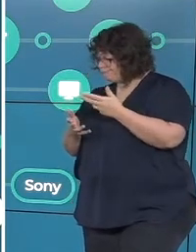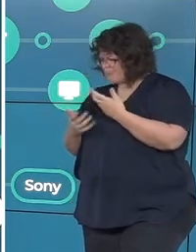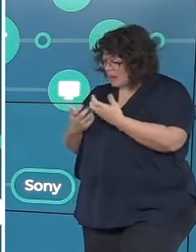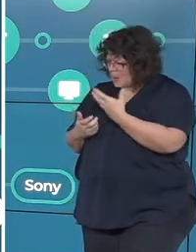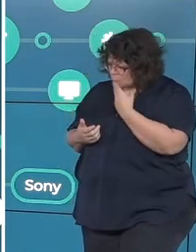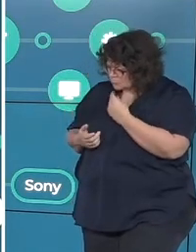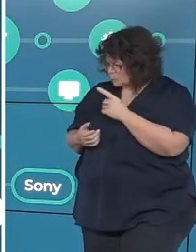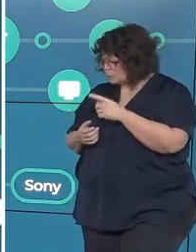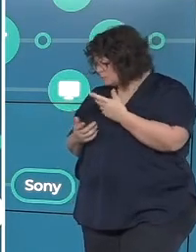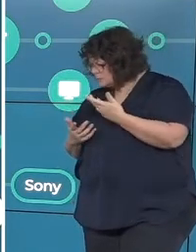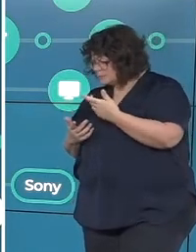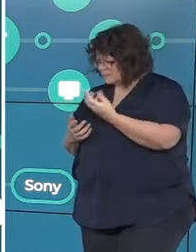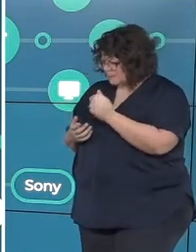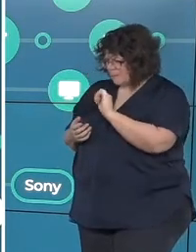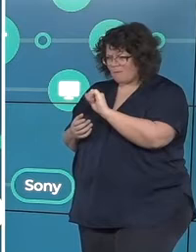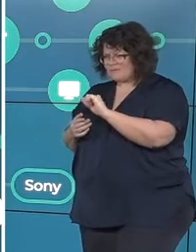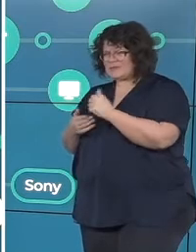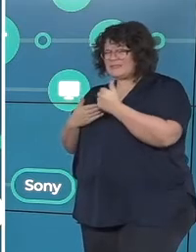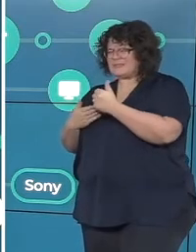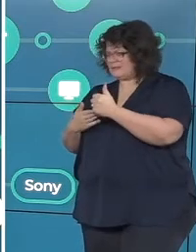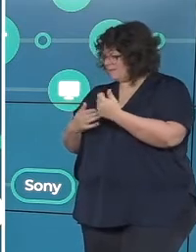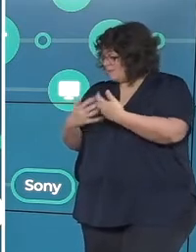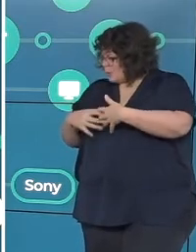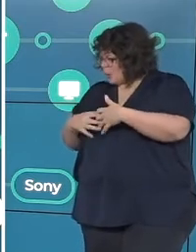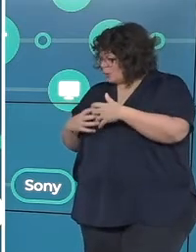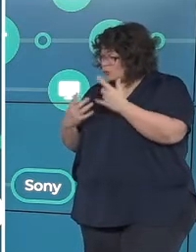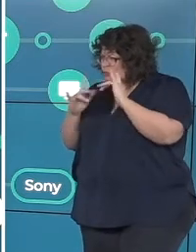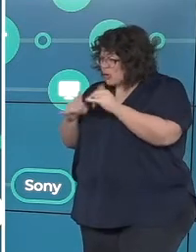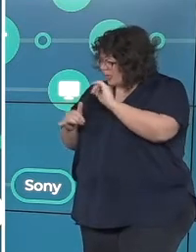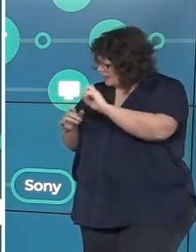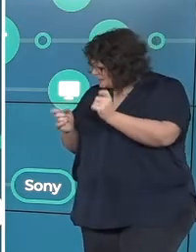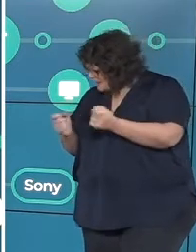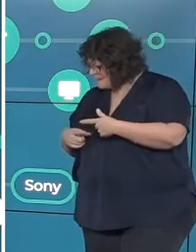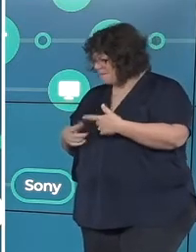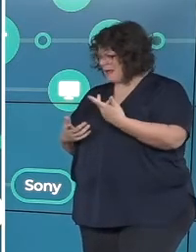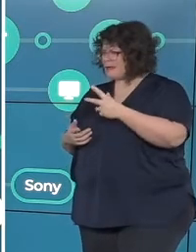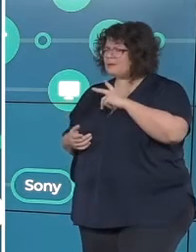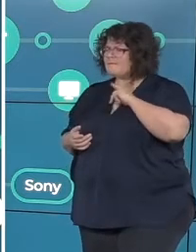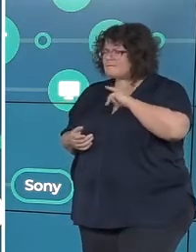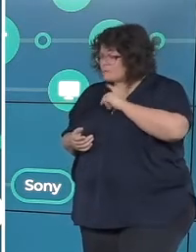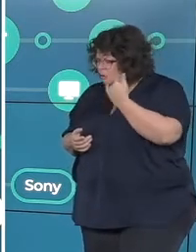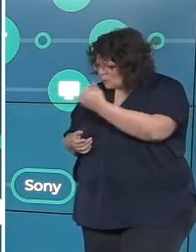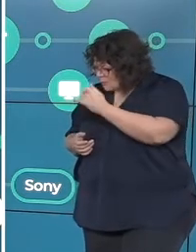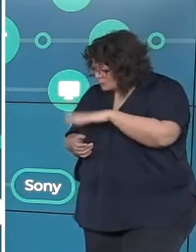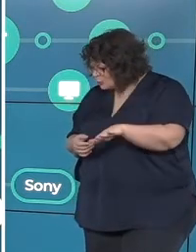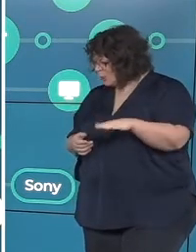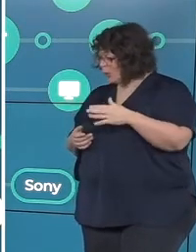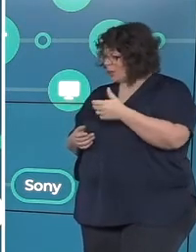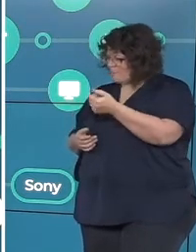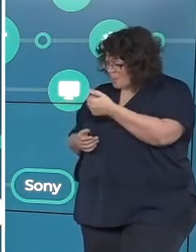his children and to do his mobile banking? Really useful, kind of giving him a download, seeing some of the things